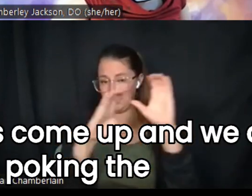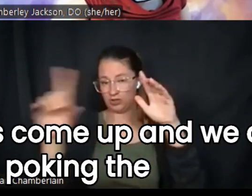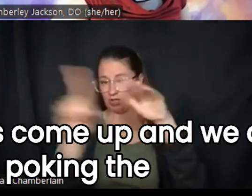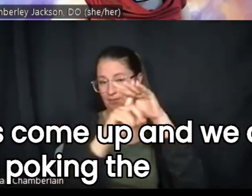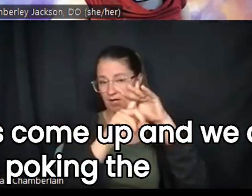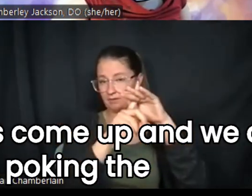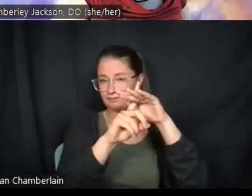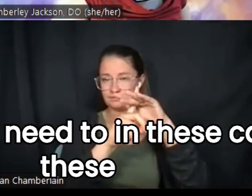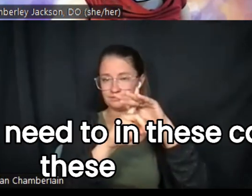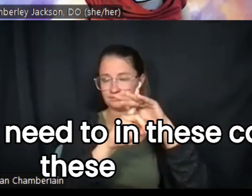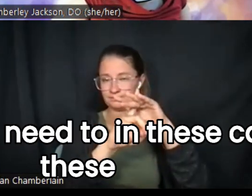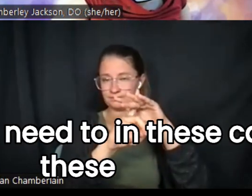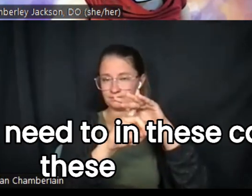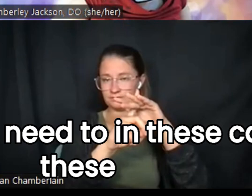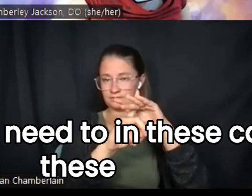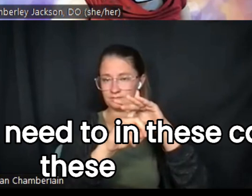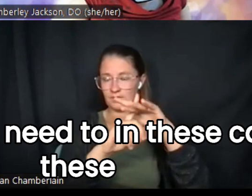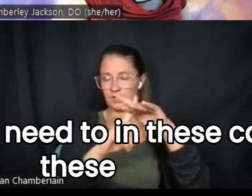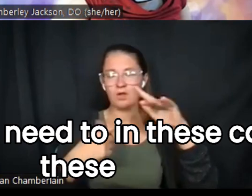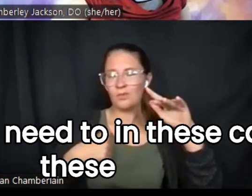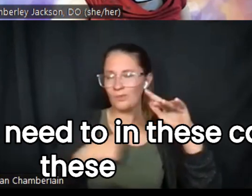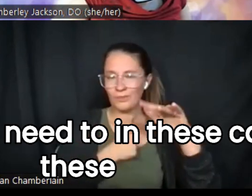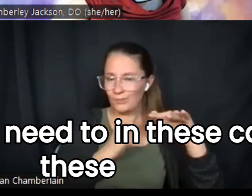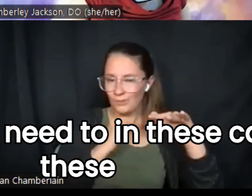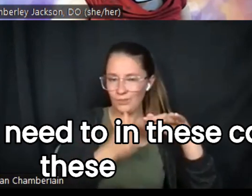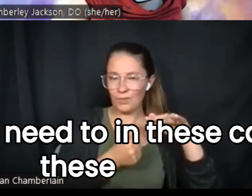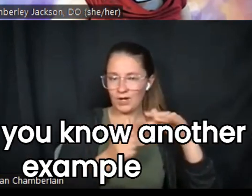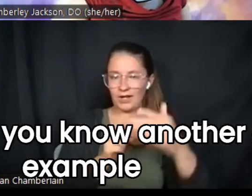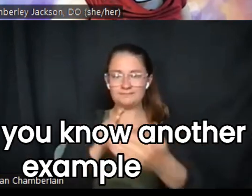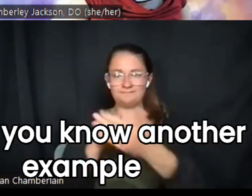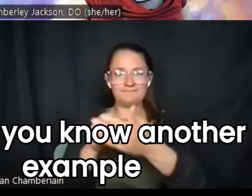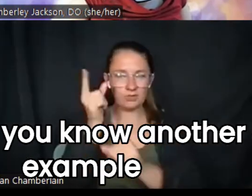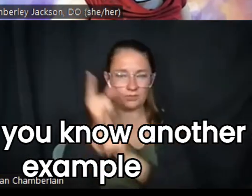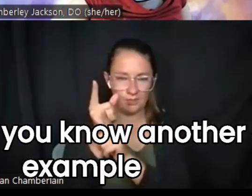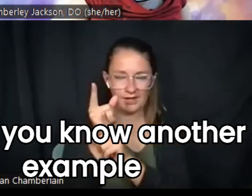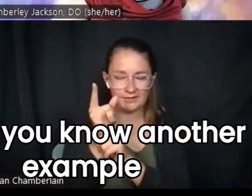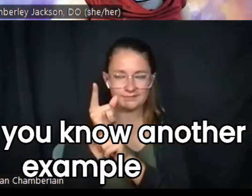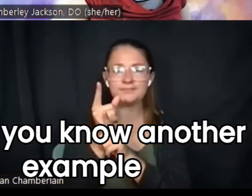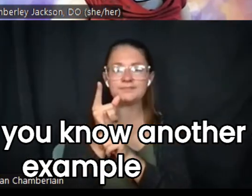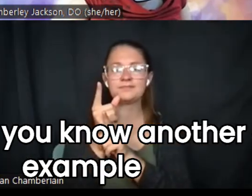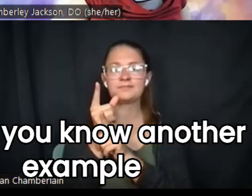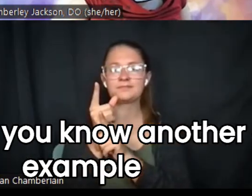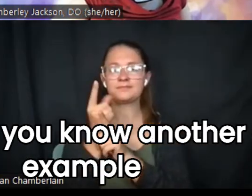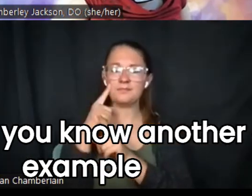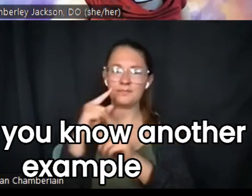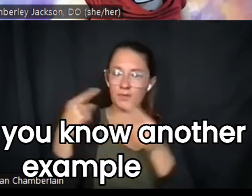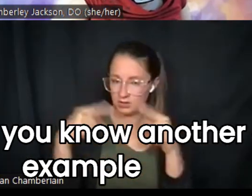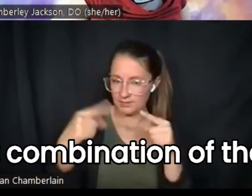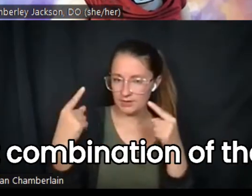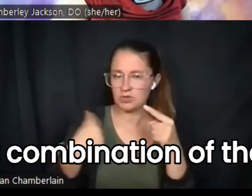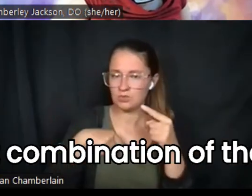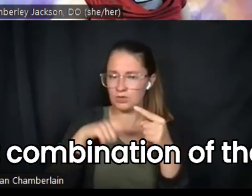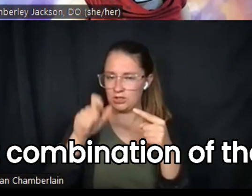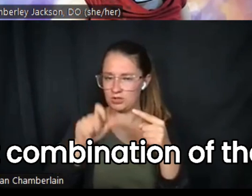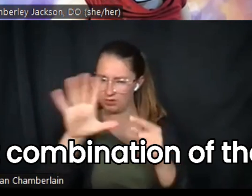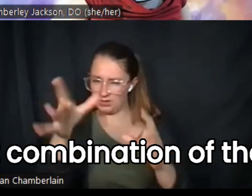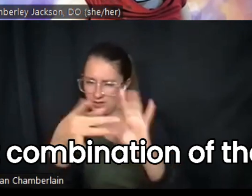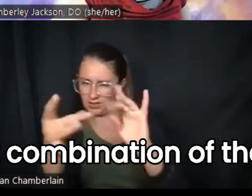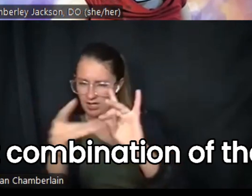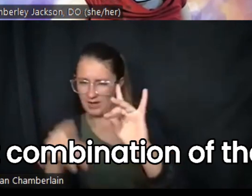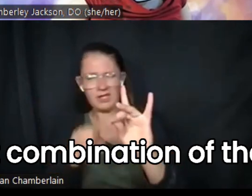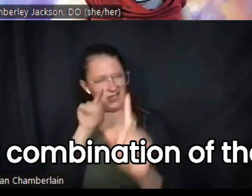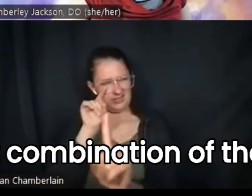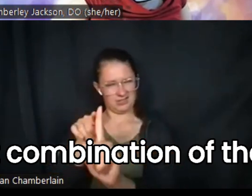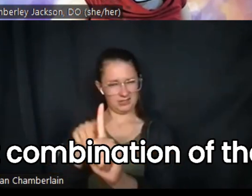are not poking the holes that we need to in these cases and in these arguments. Another great example is